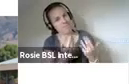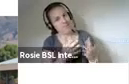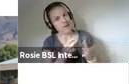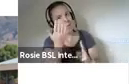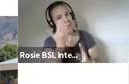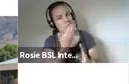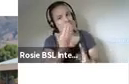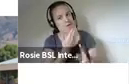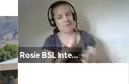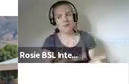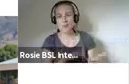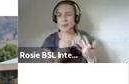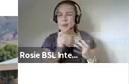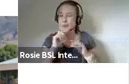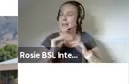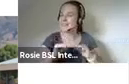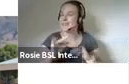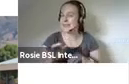see in